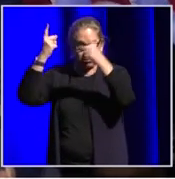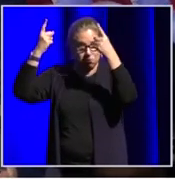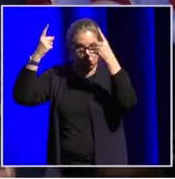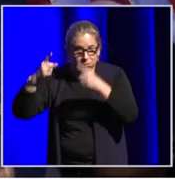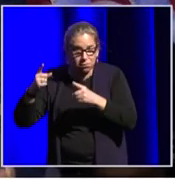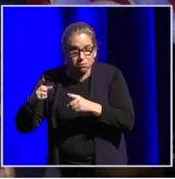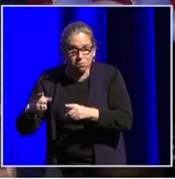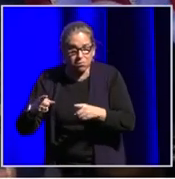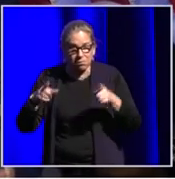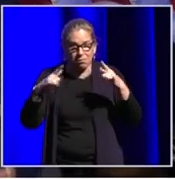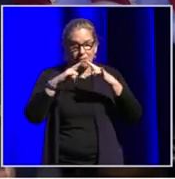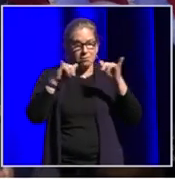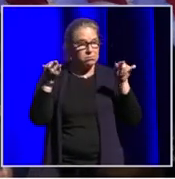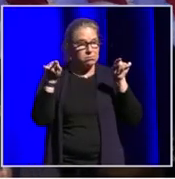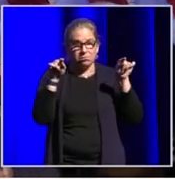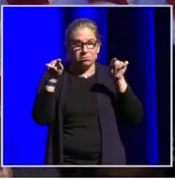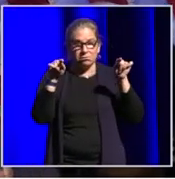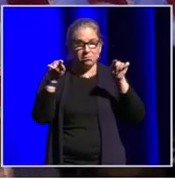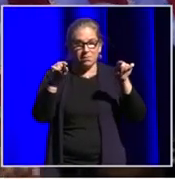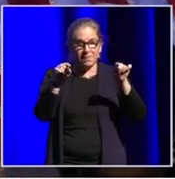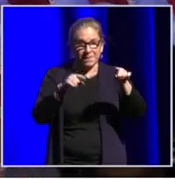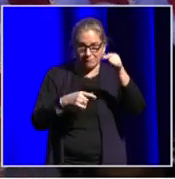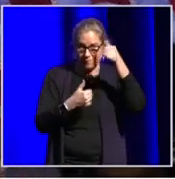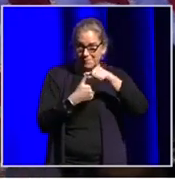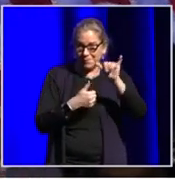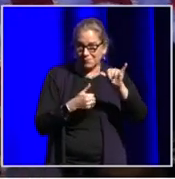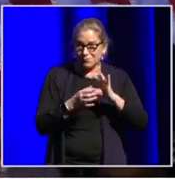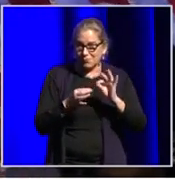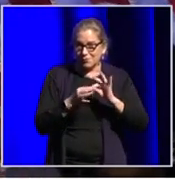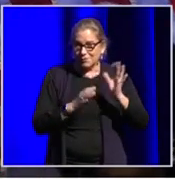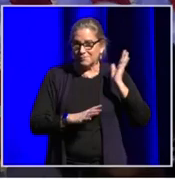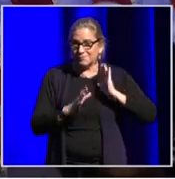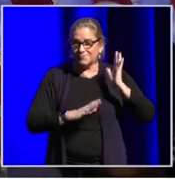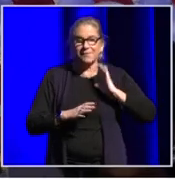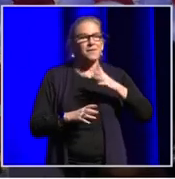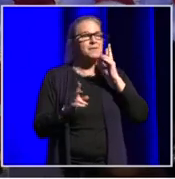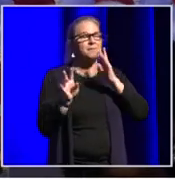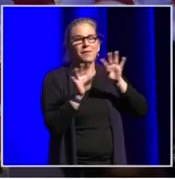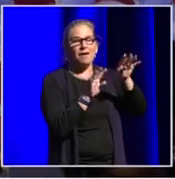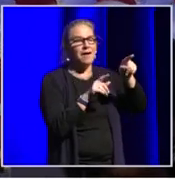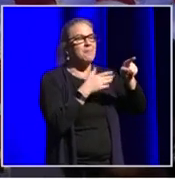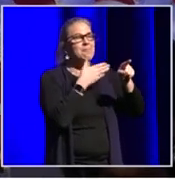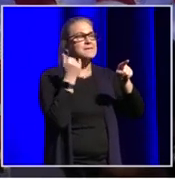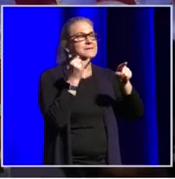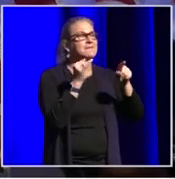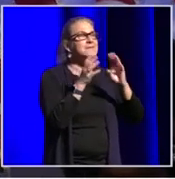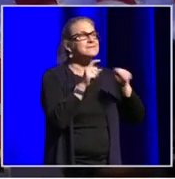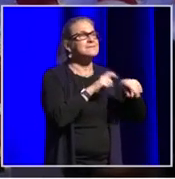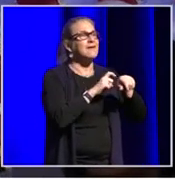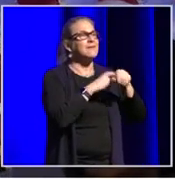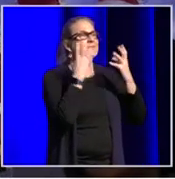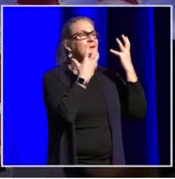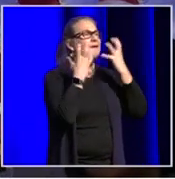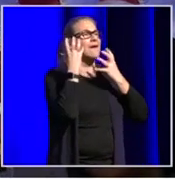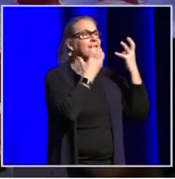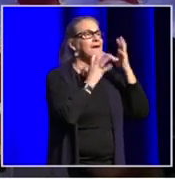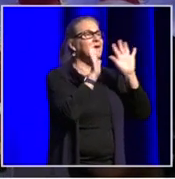flush with resources, but for many more, it is the worst of times and people are holding on for dear